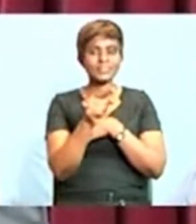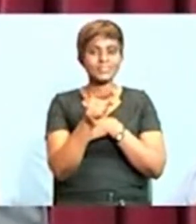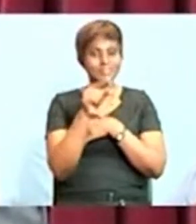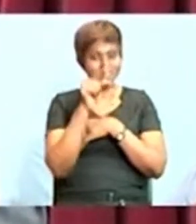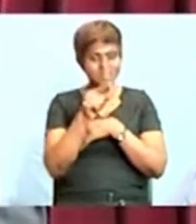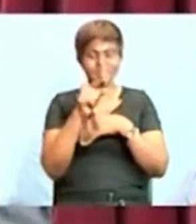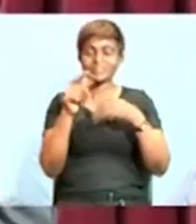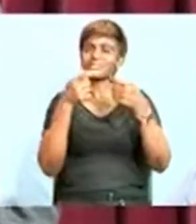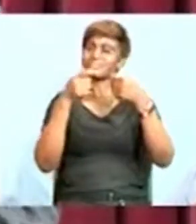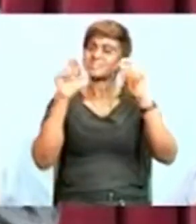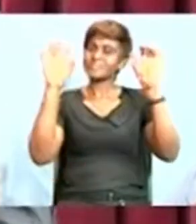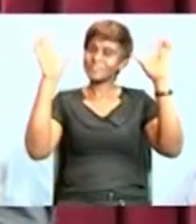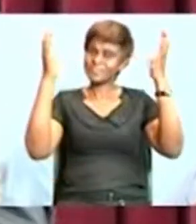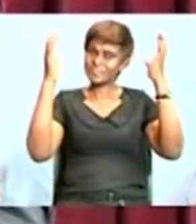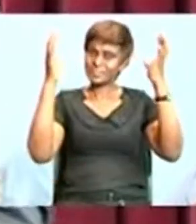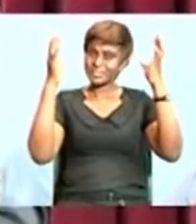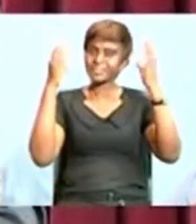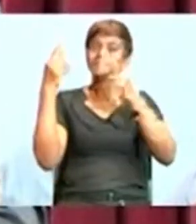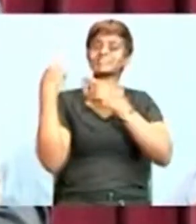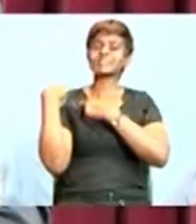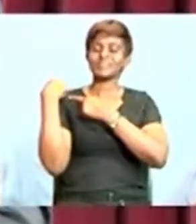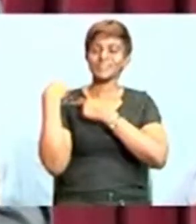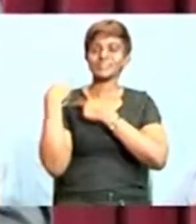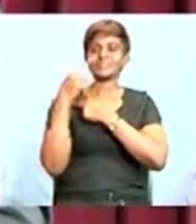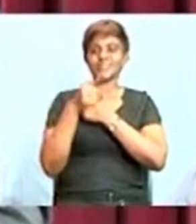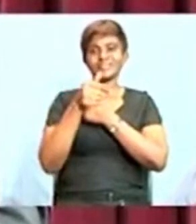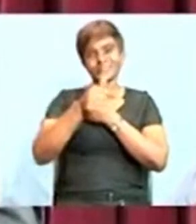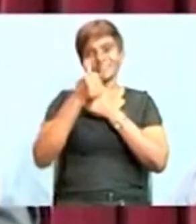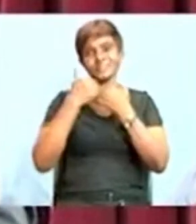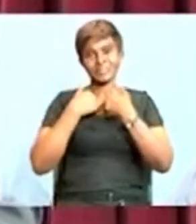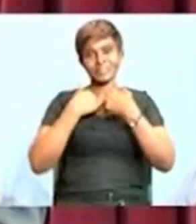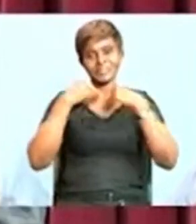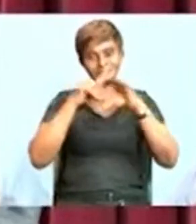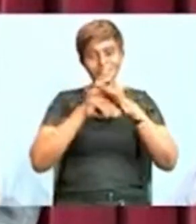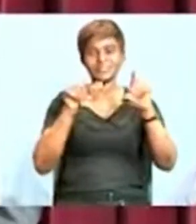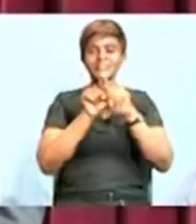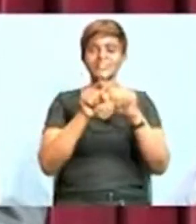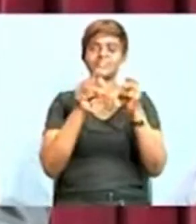inaugural and noble responsibility that you have taken in this regard.